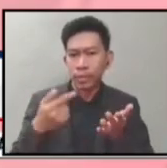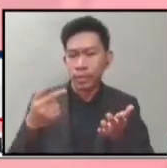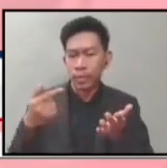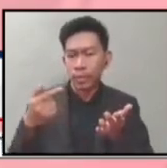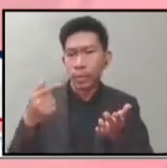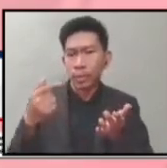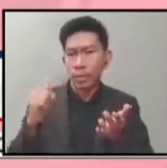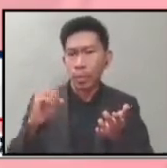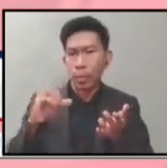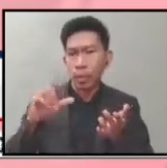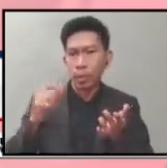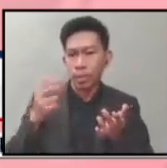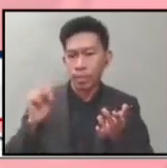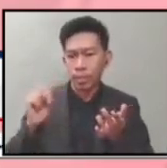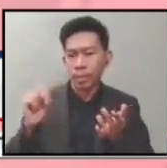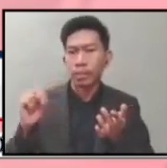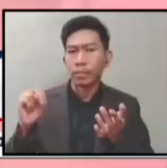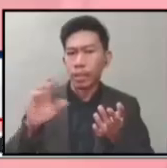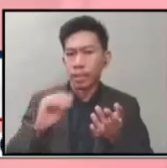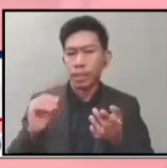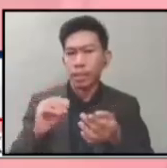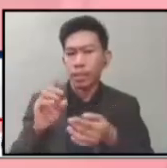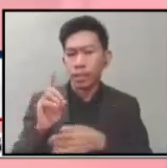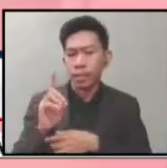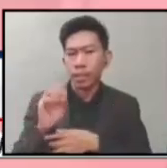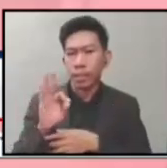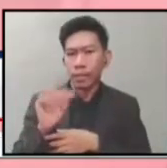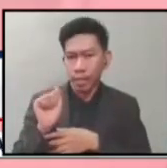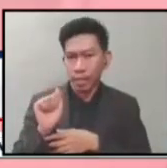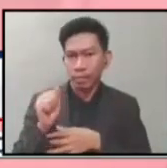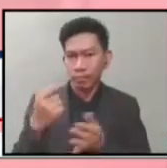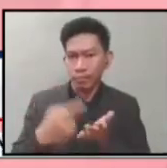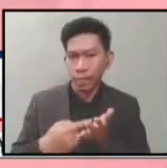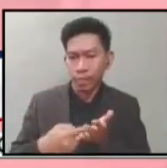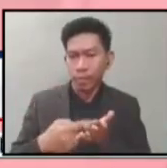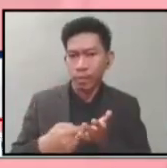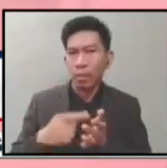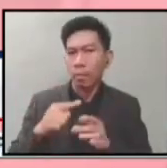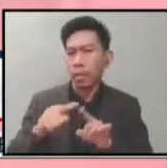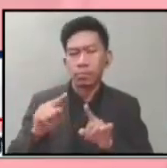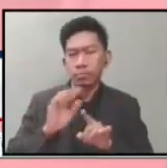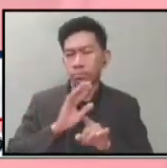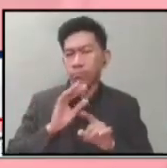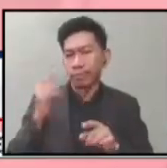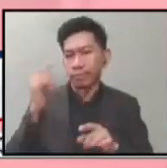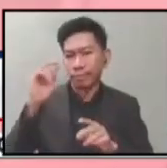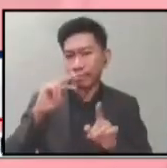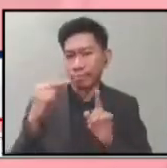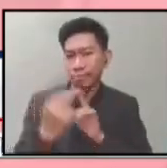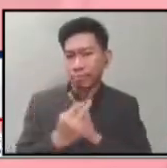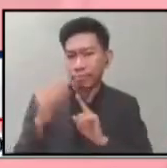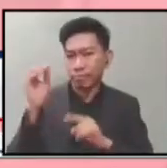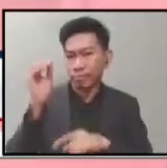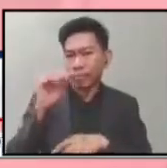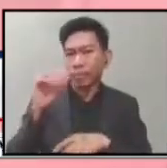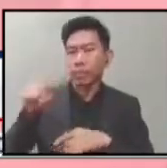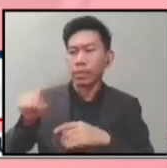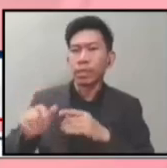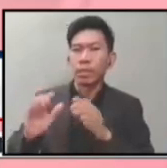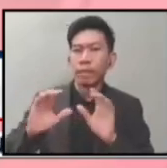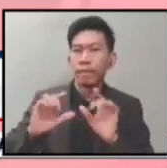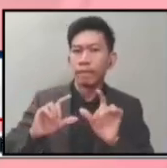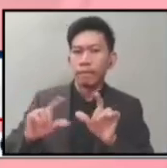Foreign Affairs tungkol dito. Pero nanindigan siyang dapat kasuhan ang China sa mga hakbang nito sa teritoryo ng